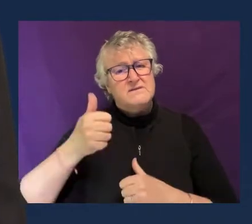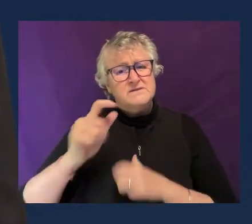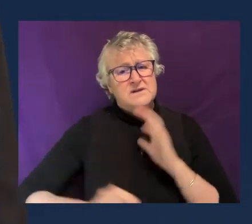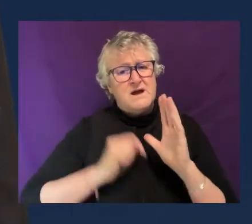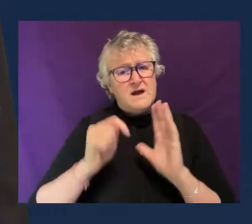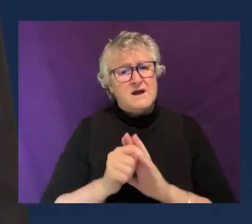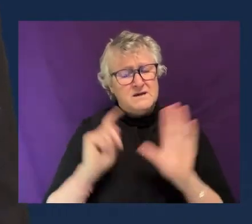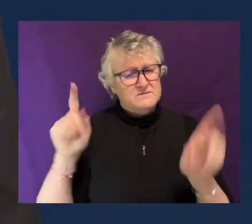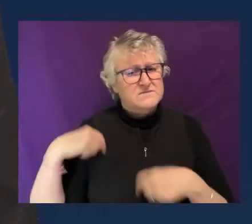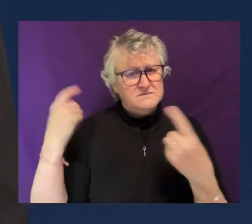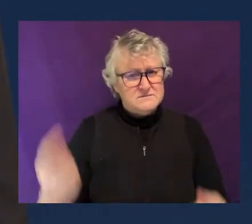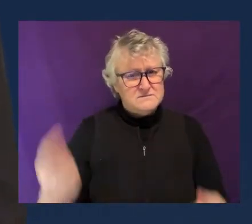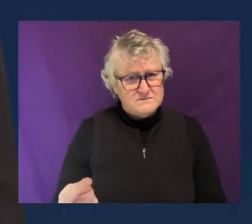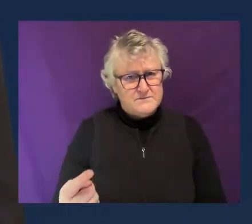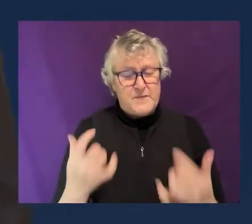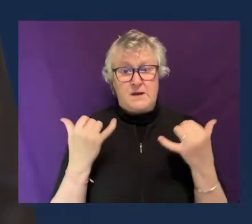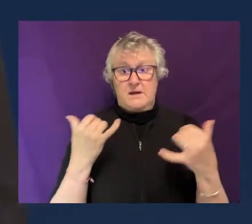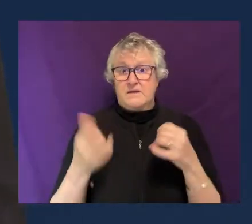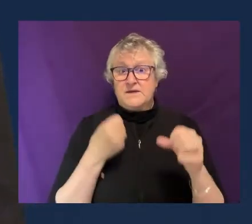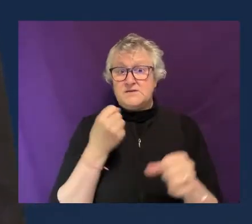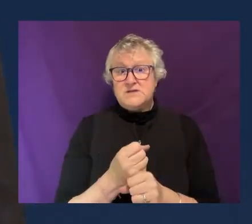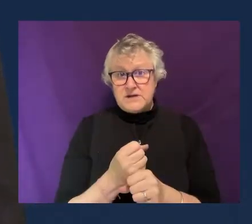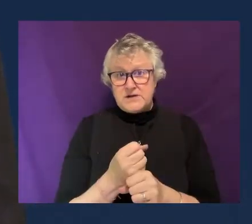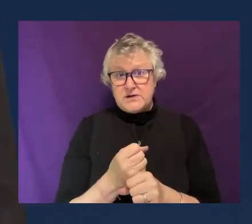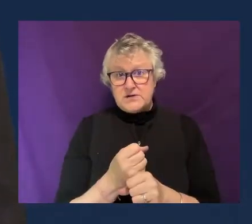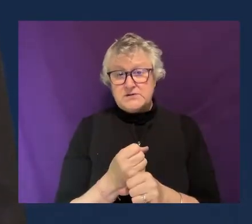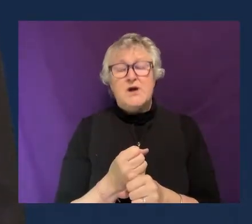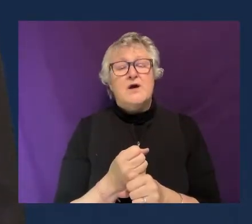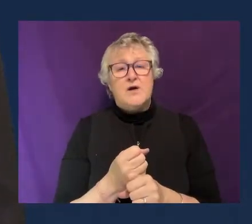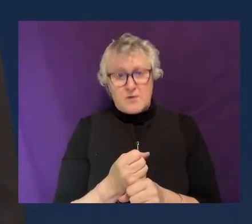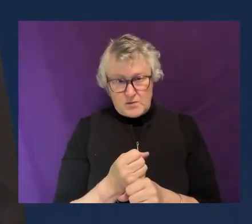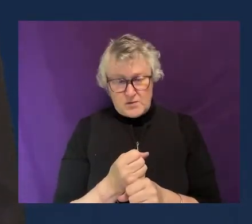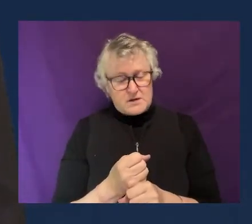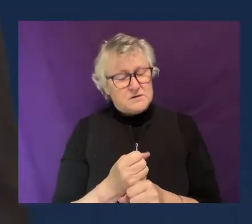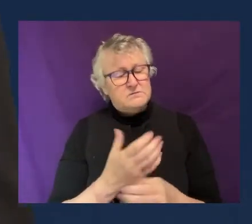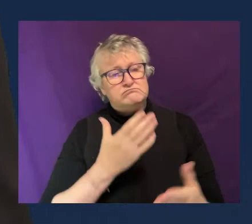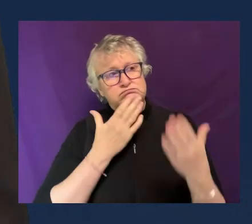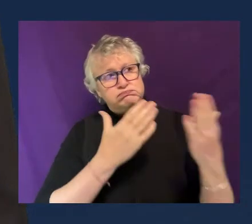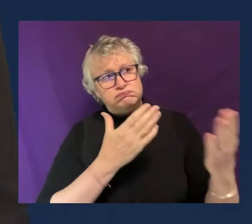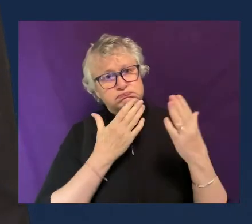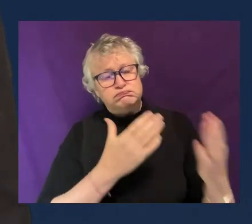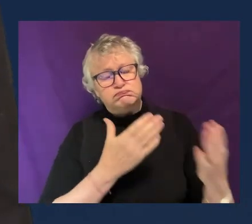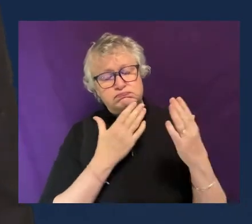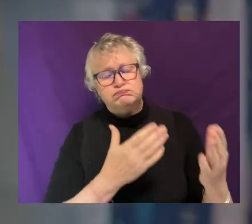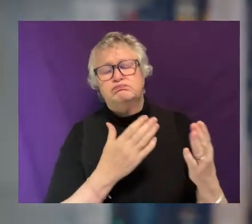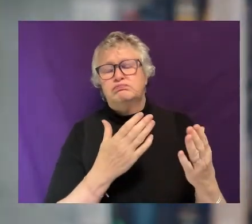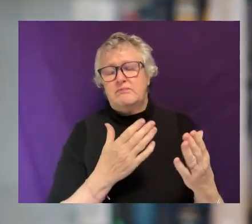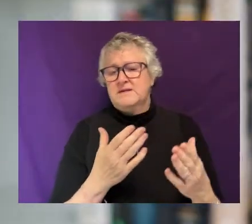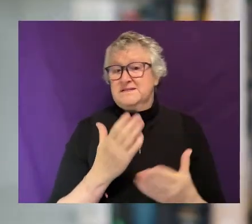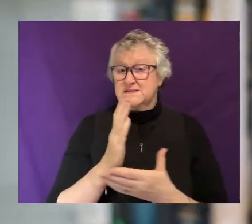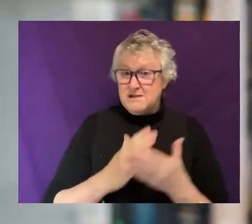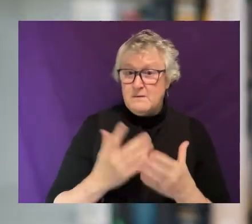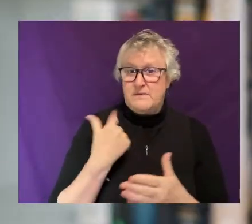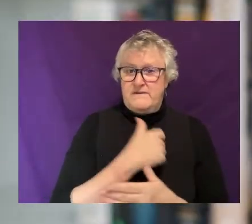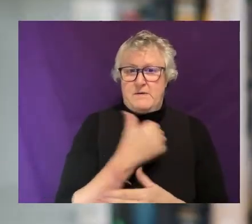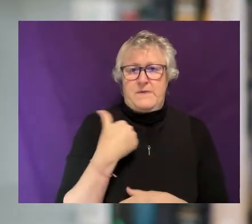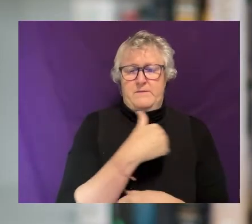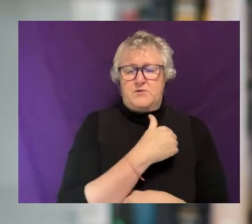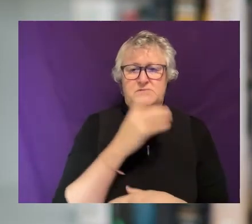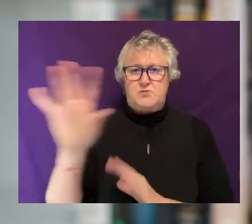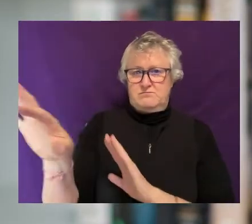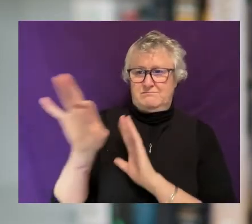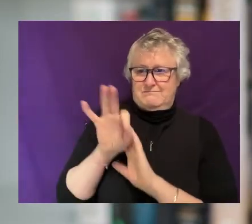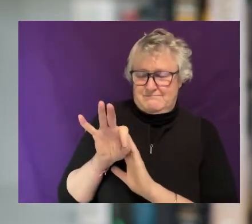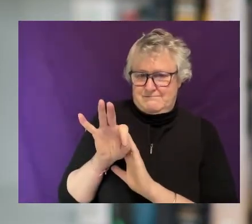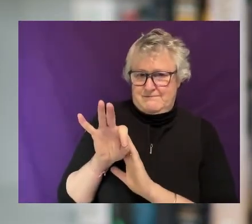that several Triton alumni were appointed to change-making roles at top levels of our government. President Biden